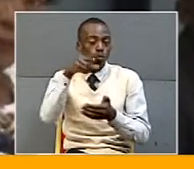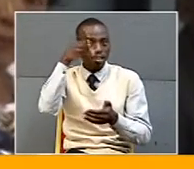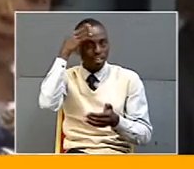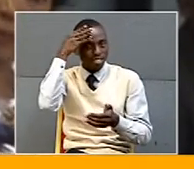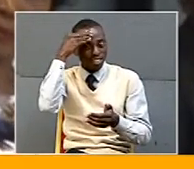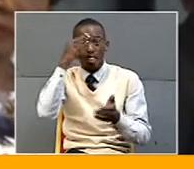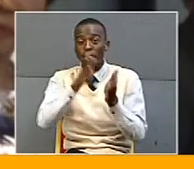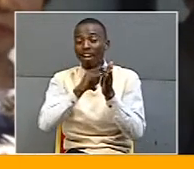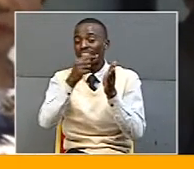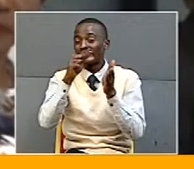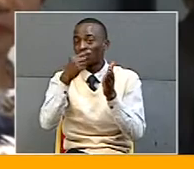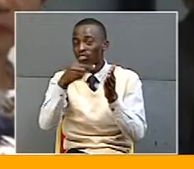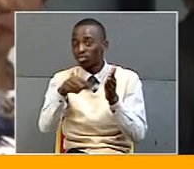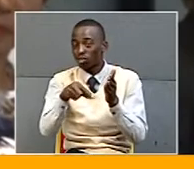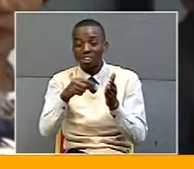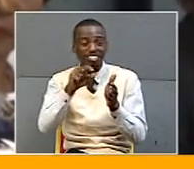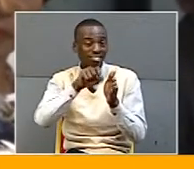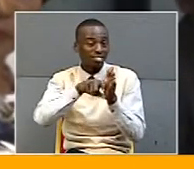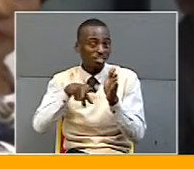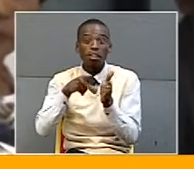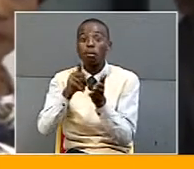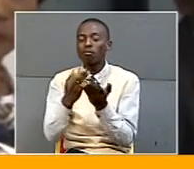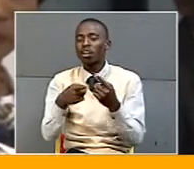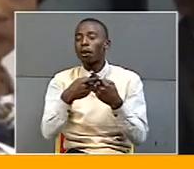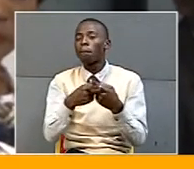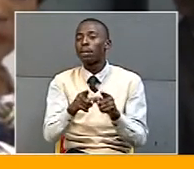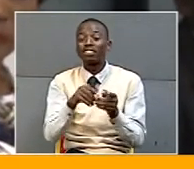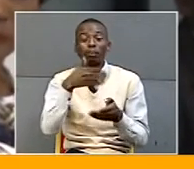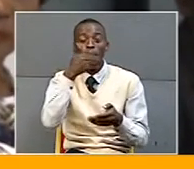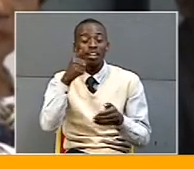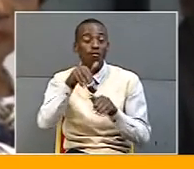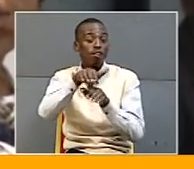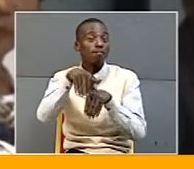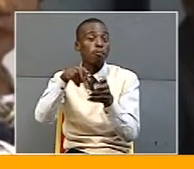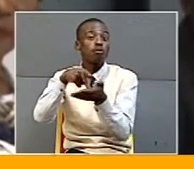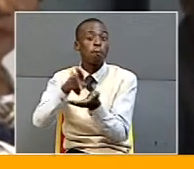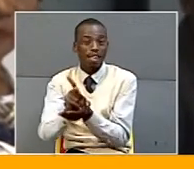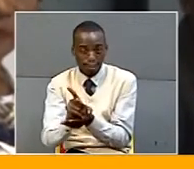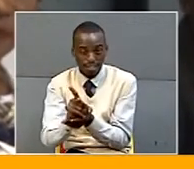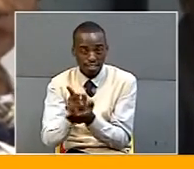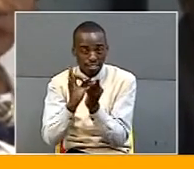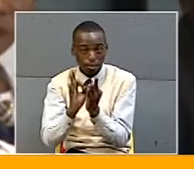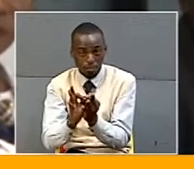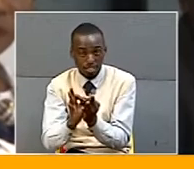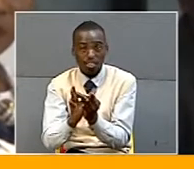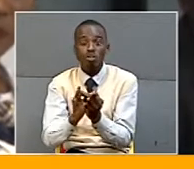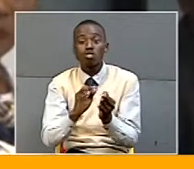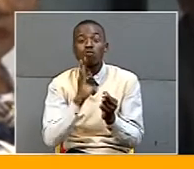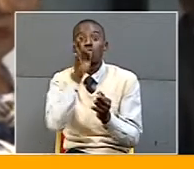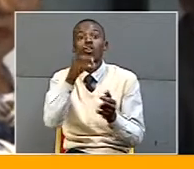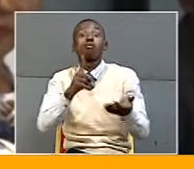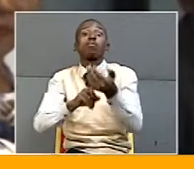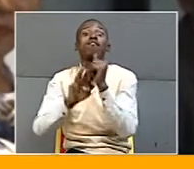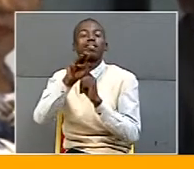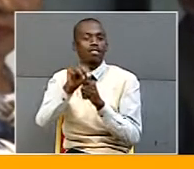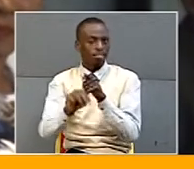not necessarily for free, they pay for it, but it's much better for a farmer to pay a certain amount for high quality inputs and get a